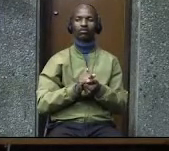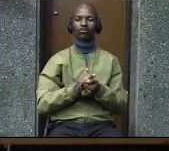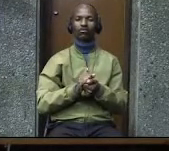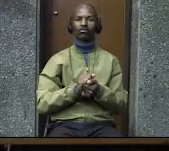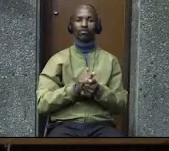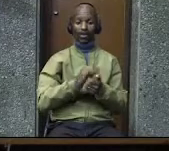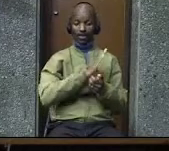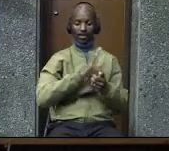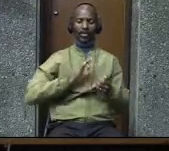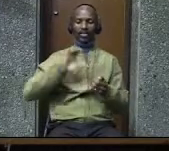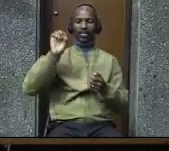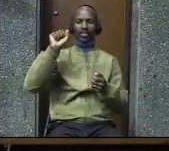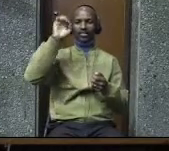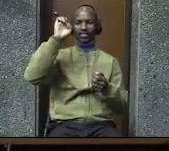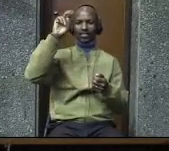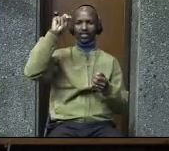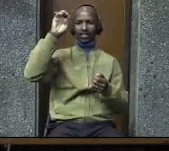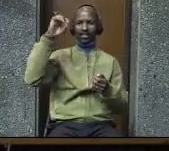Councillor Senegal.